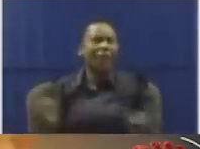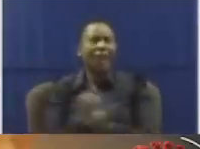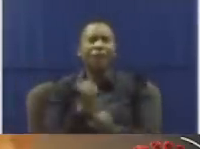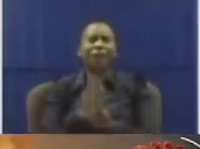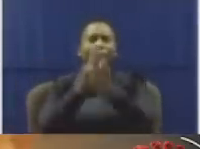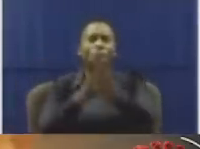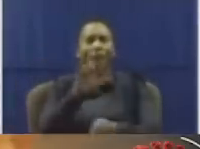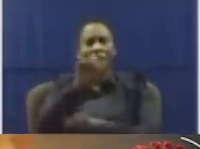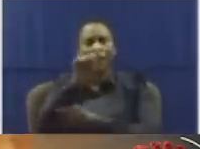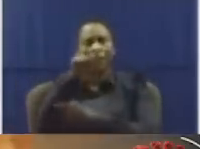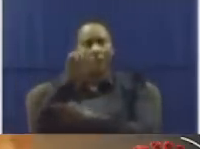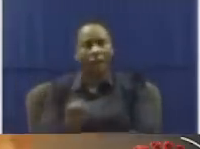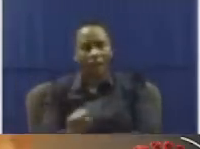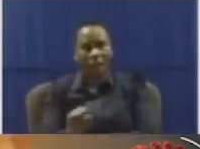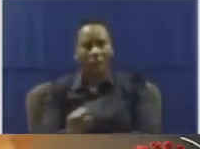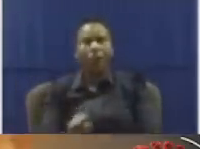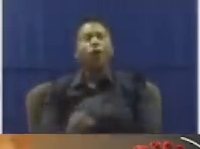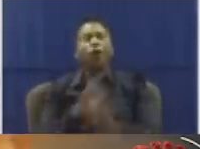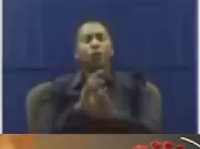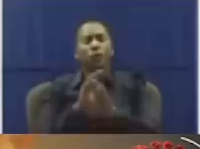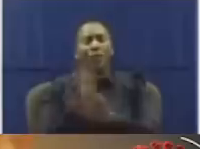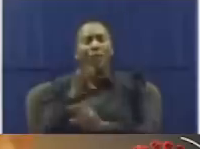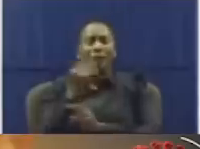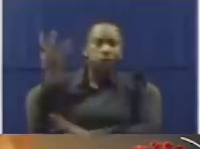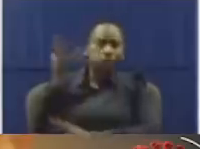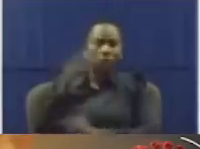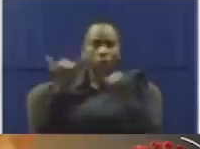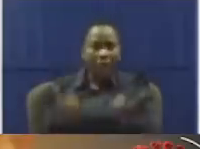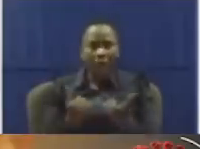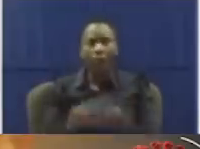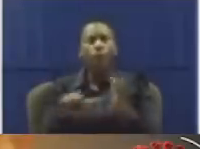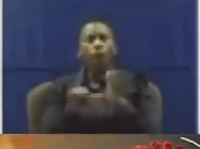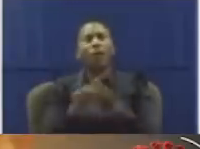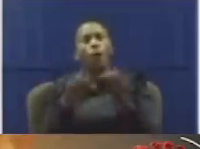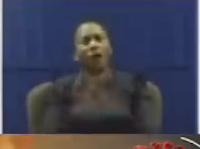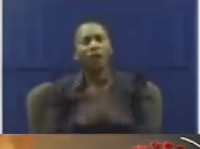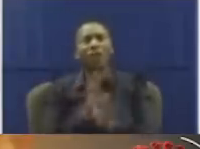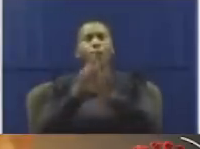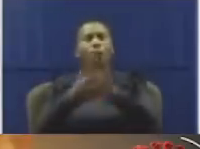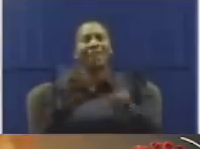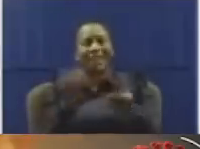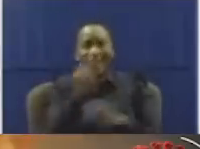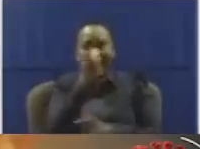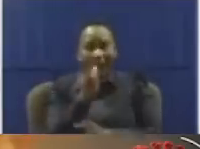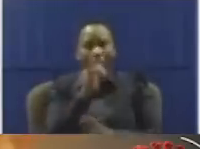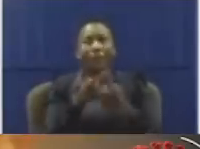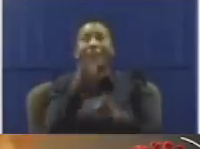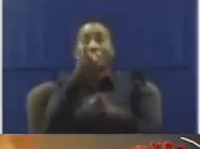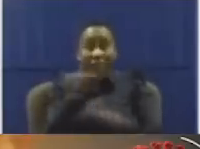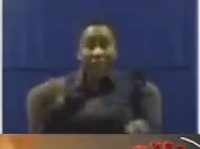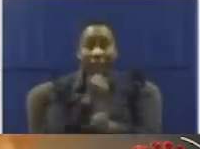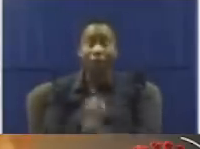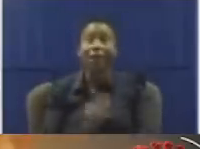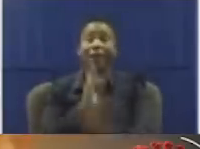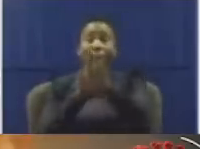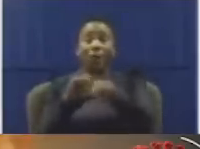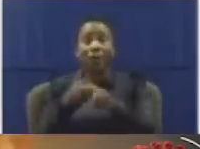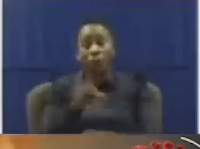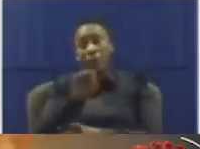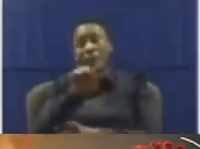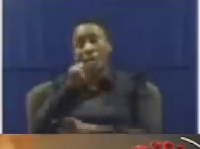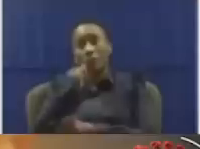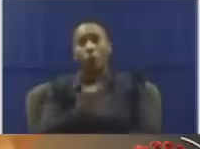spoken today about how important it is to report crime and important the SAPS are. Why was it not reported to the SAPS?